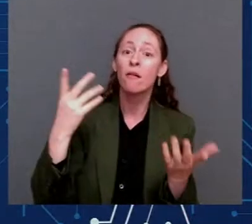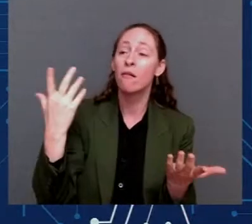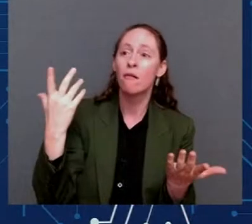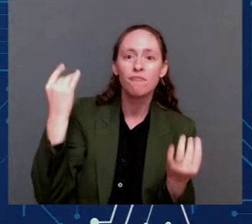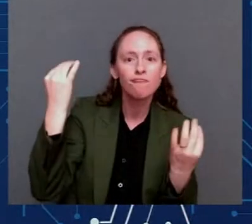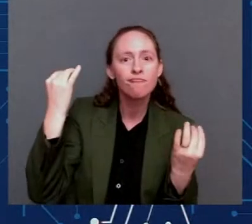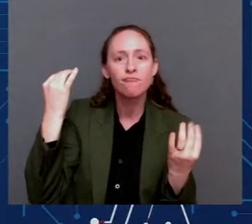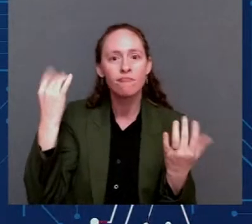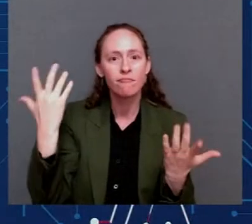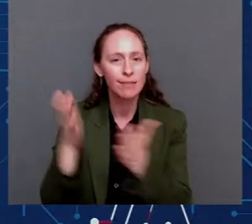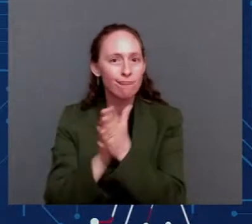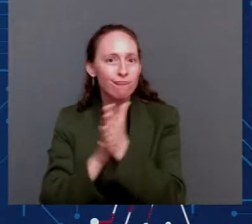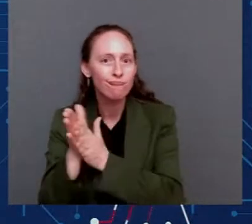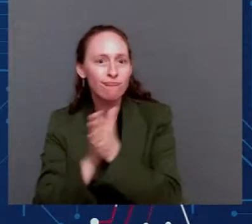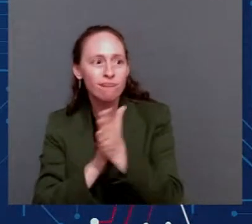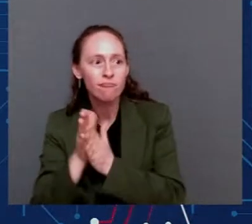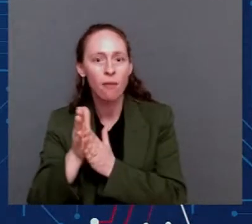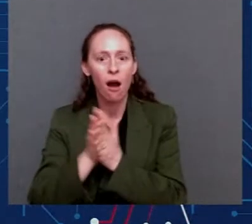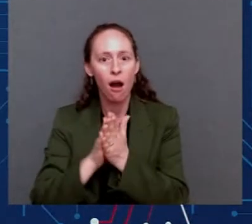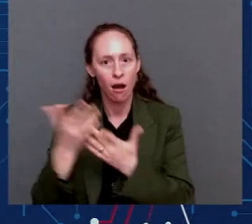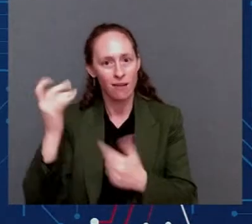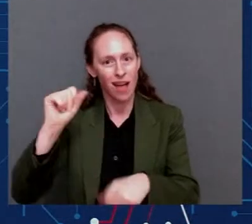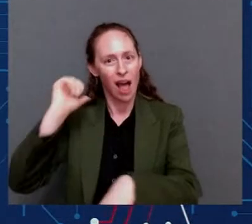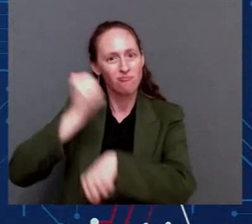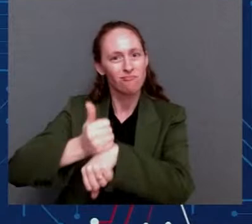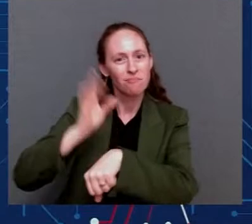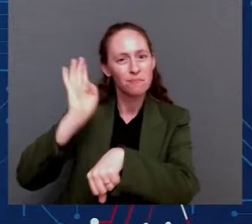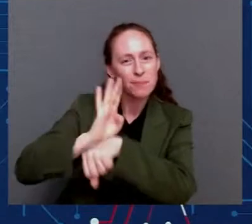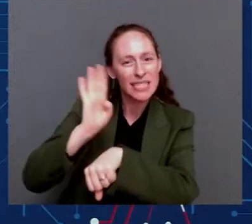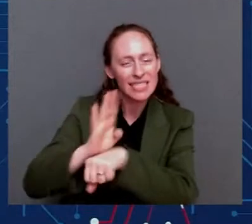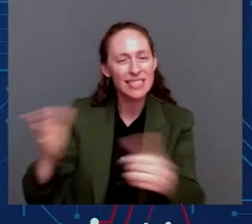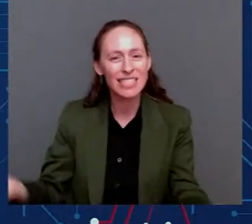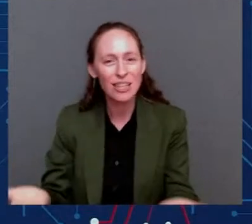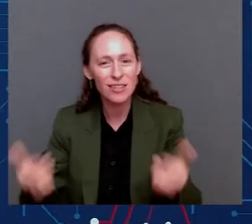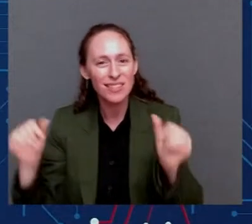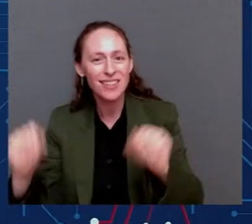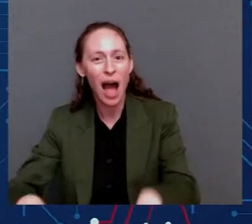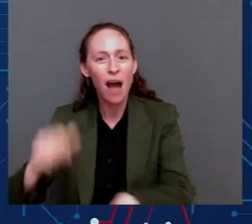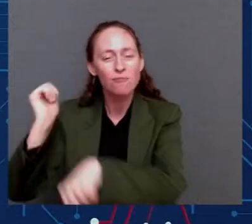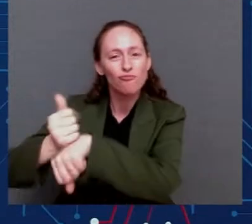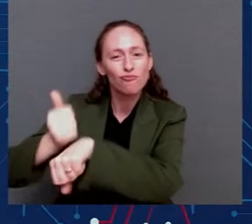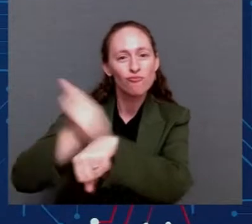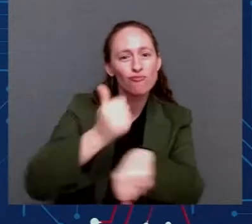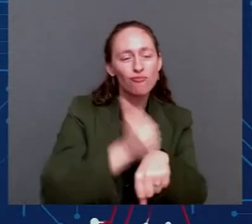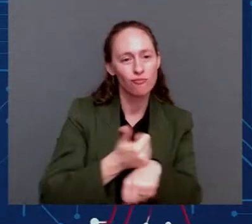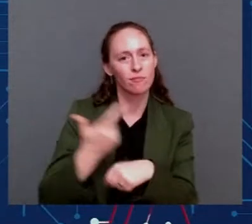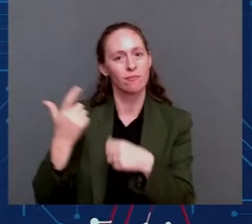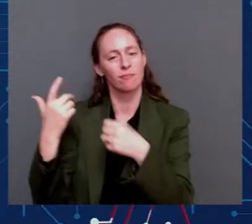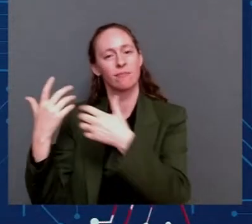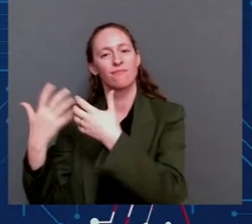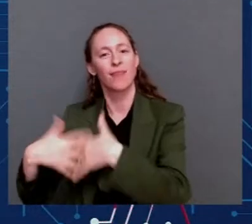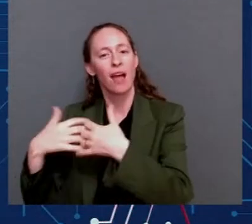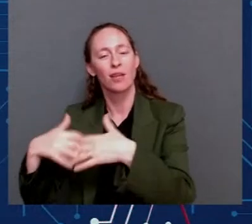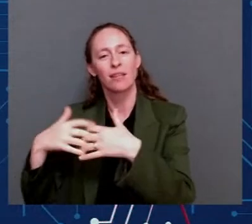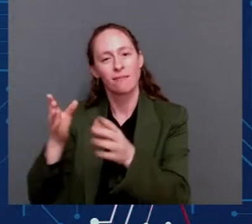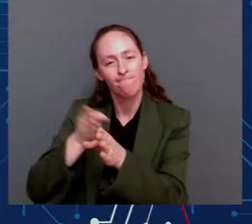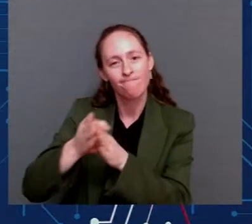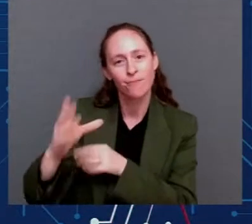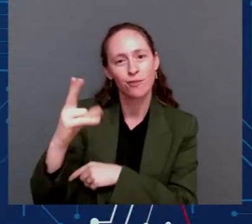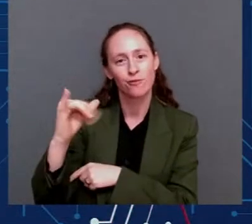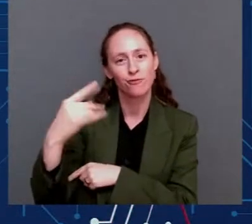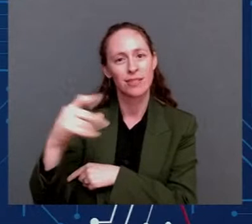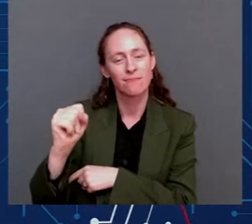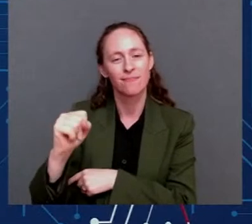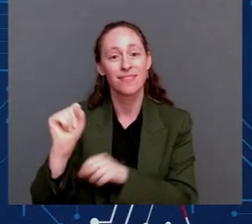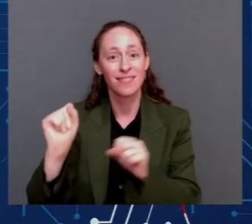chips. By using our tax code, we ensure these provisions in our economic growth will happen as quickly as possible, unleashing the power